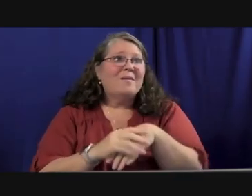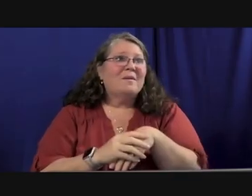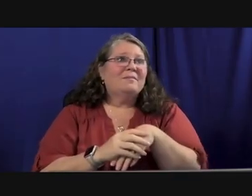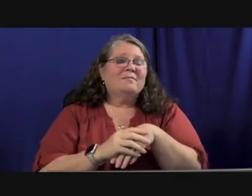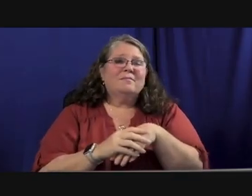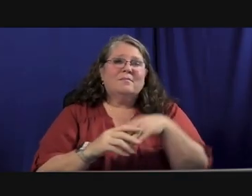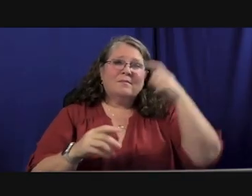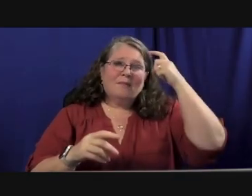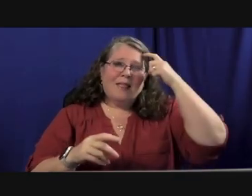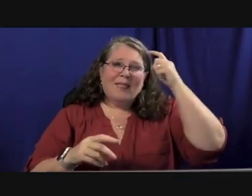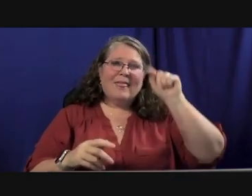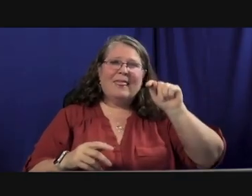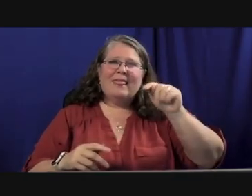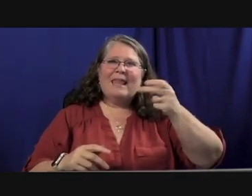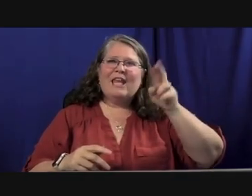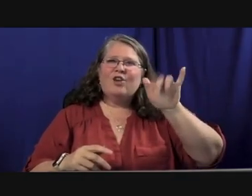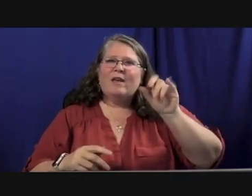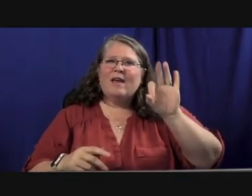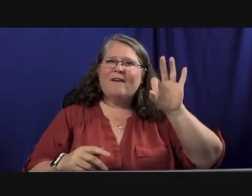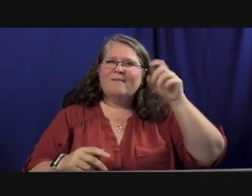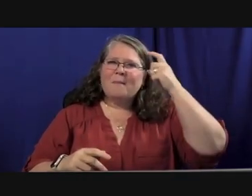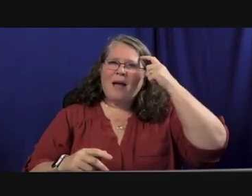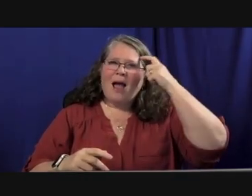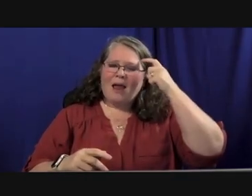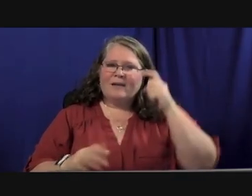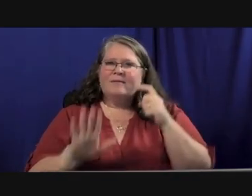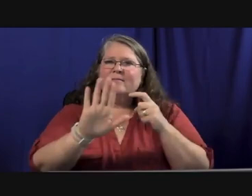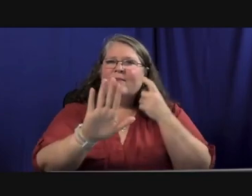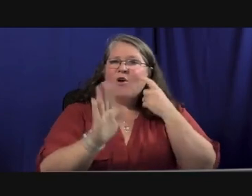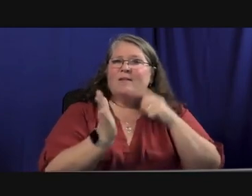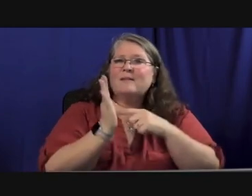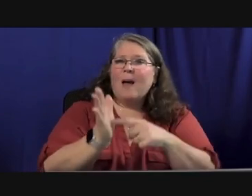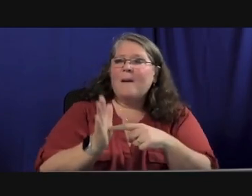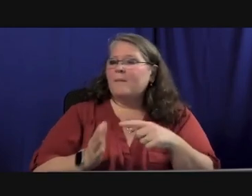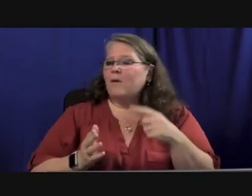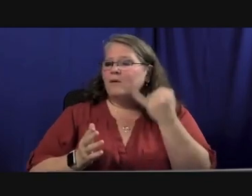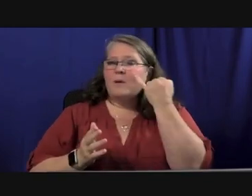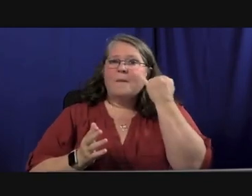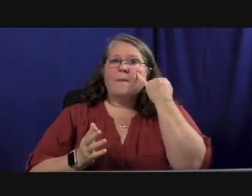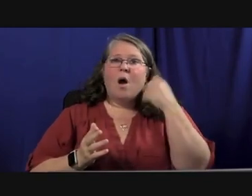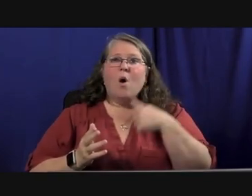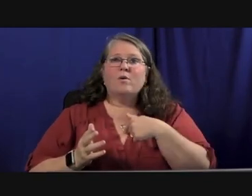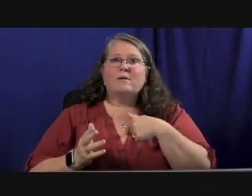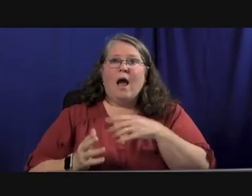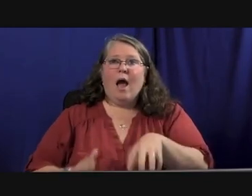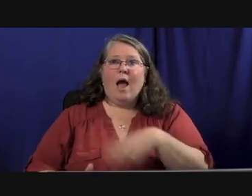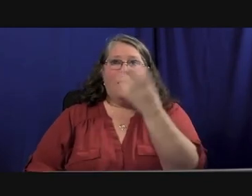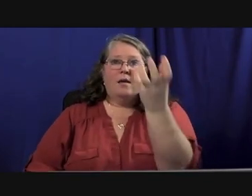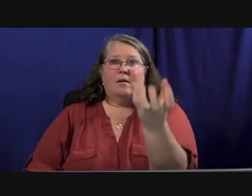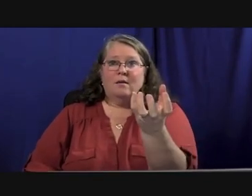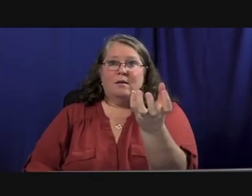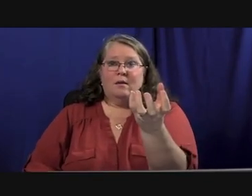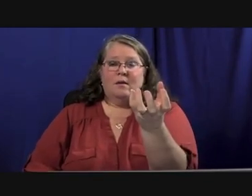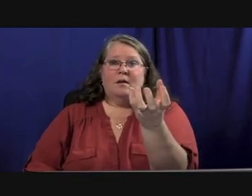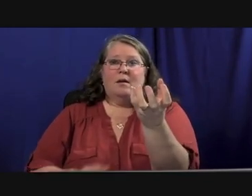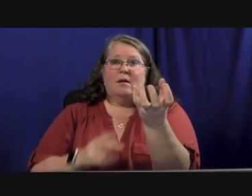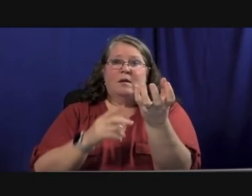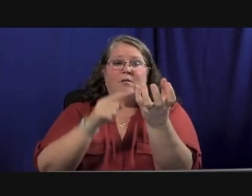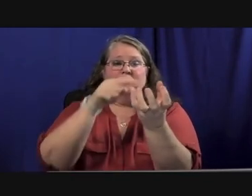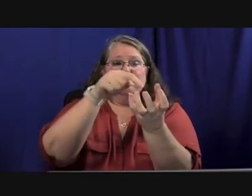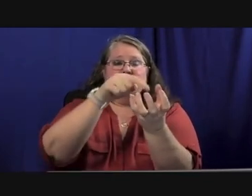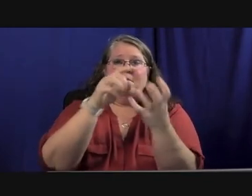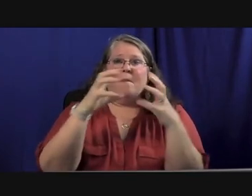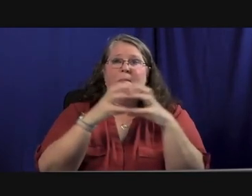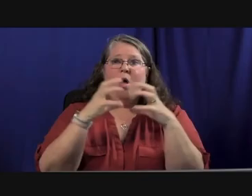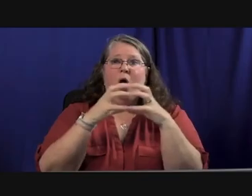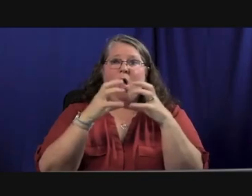cognitive development, social skill development, theory of mind. An example of this is, suppose I bring